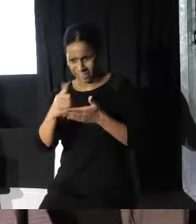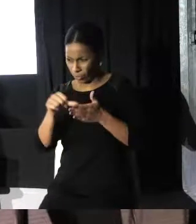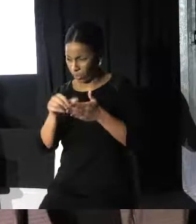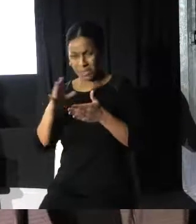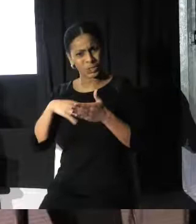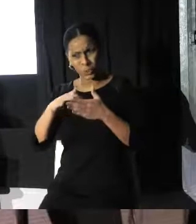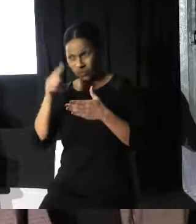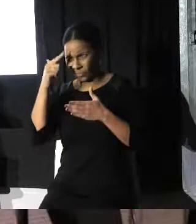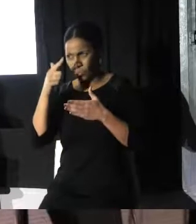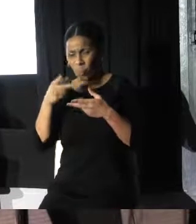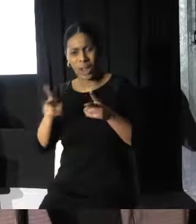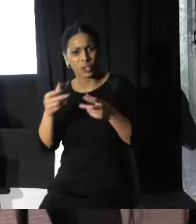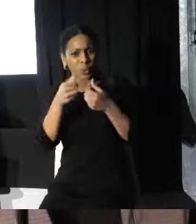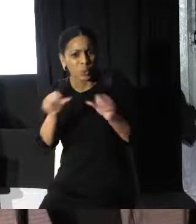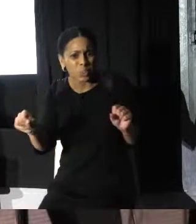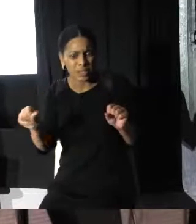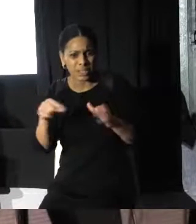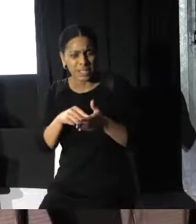rather than universalism.